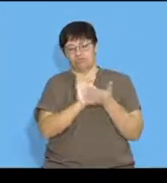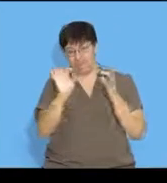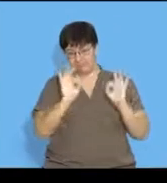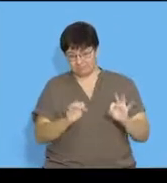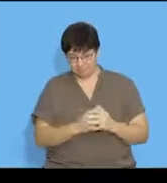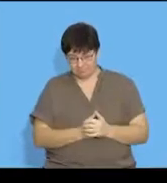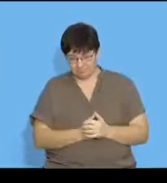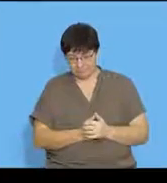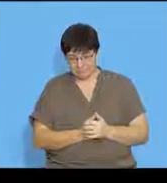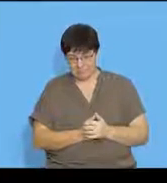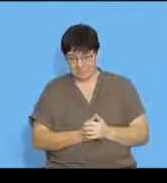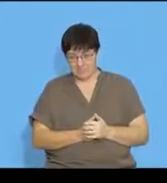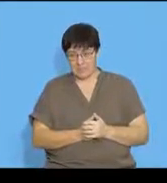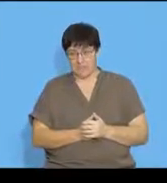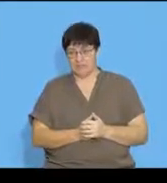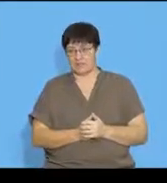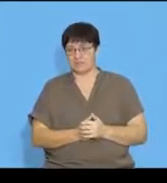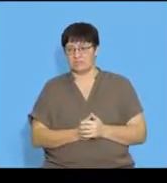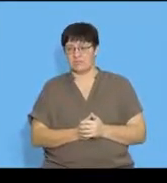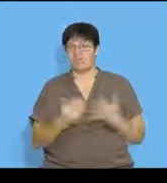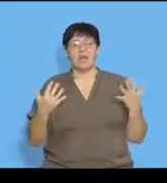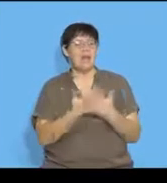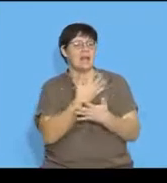Okay, guys, and how do we treat it?